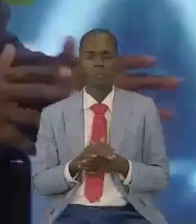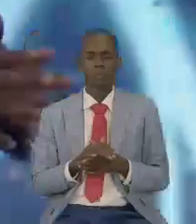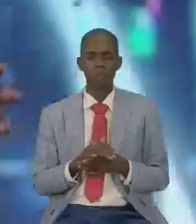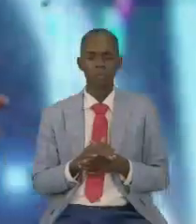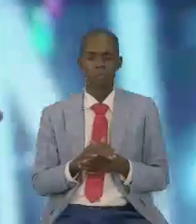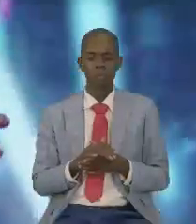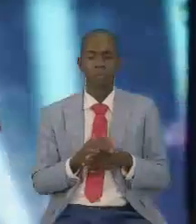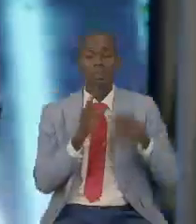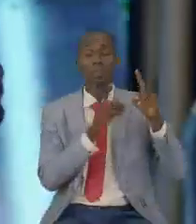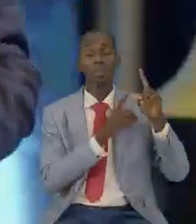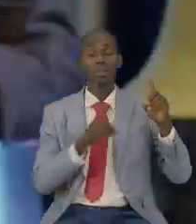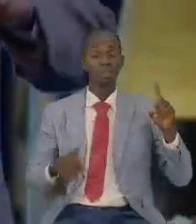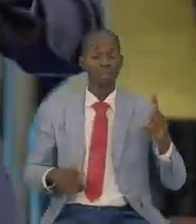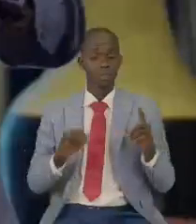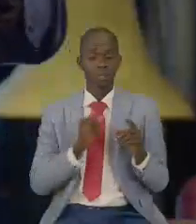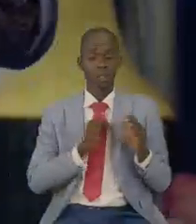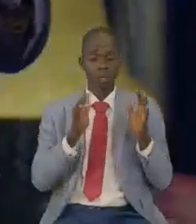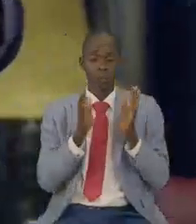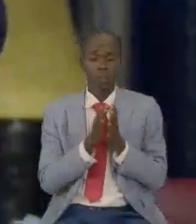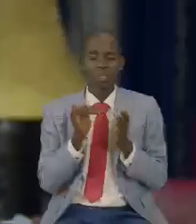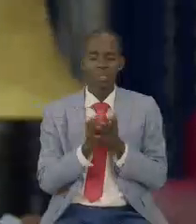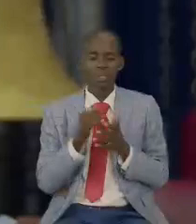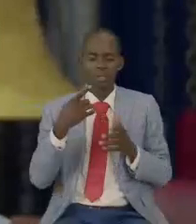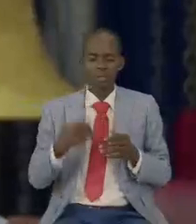will vanish away. And